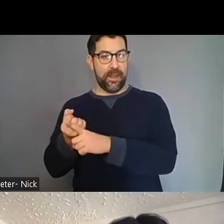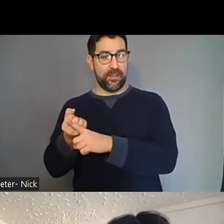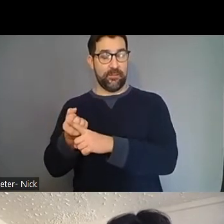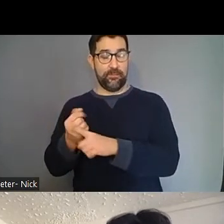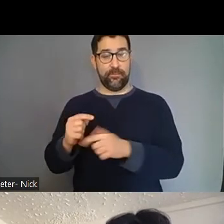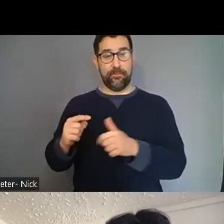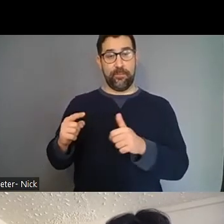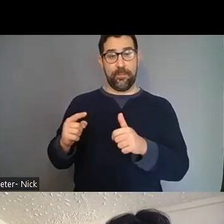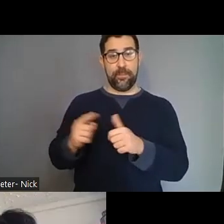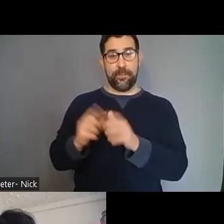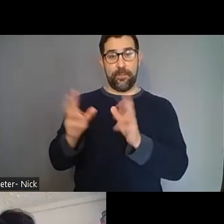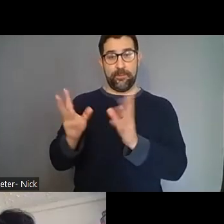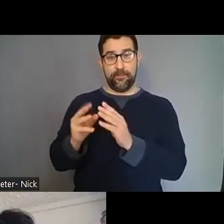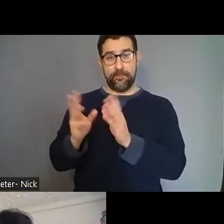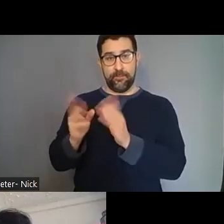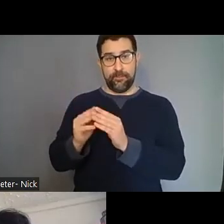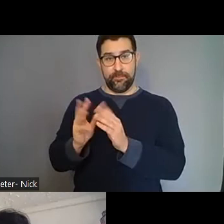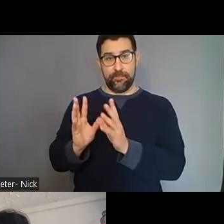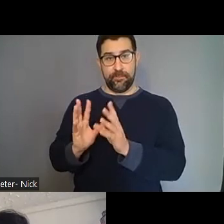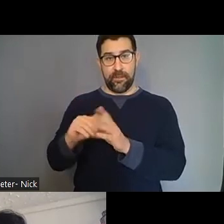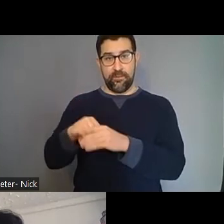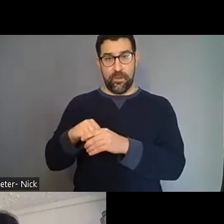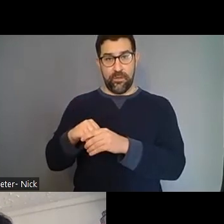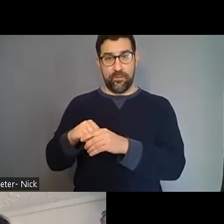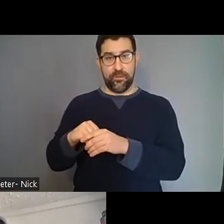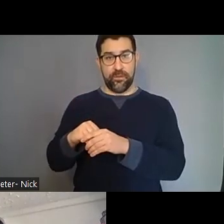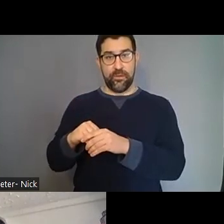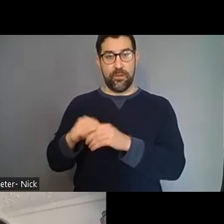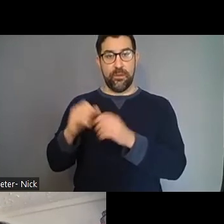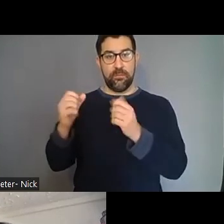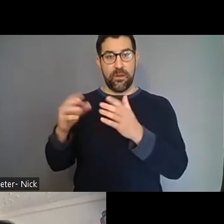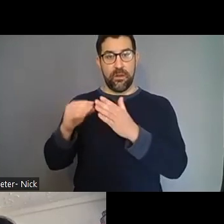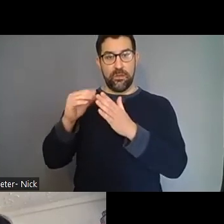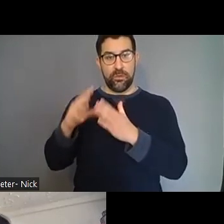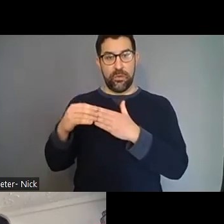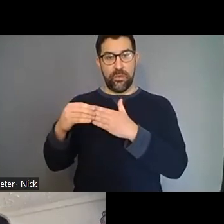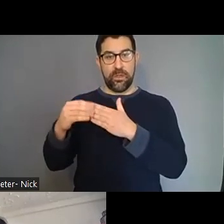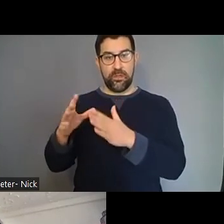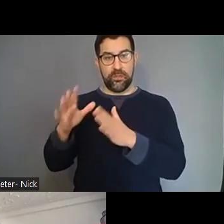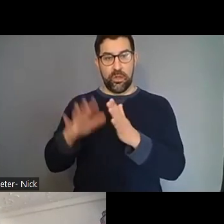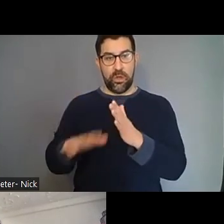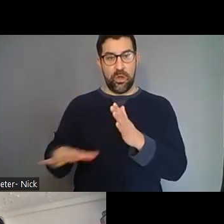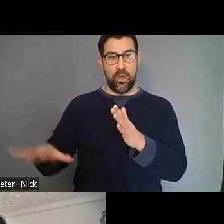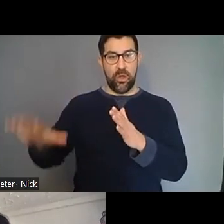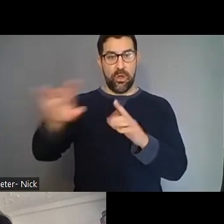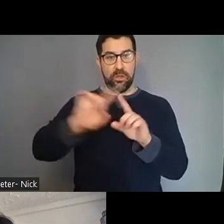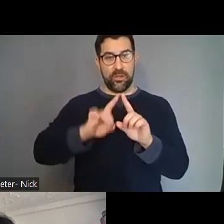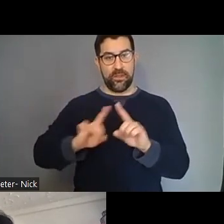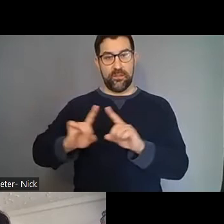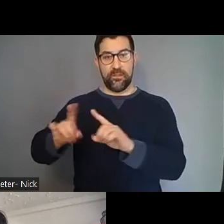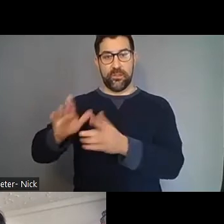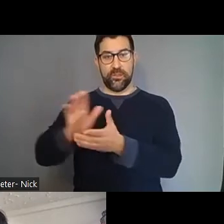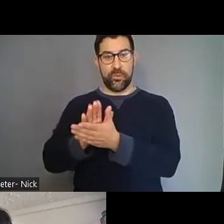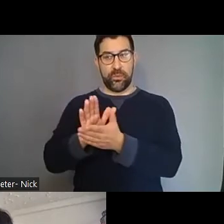we had actually involved a large variety of student leaders from all the different schools that walked out.